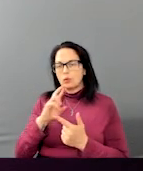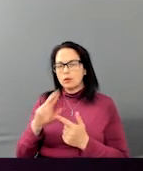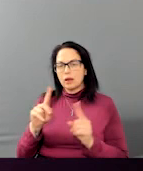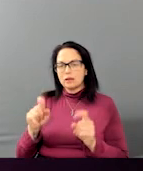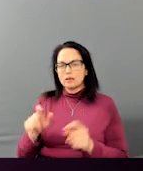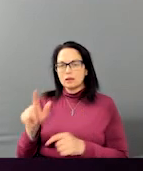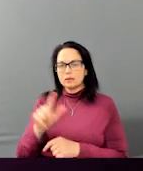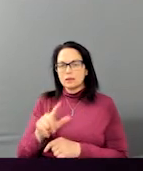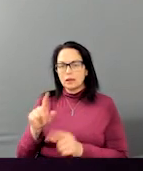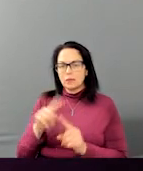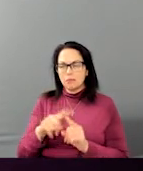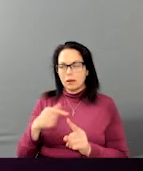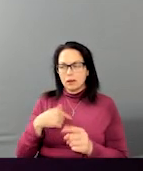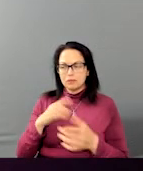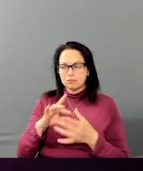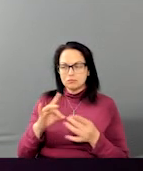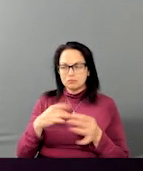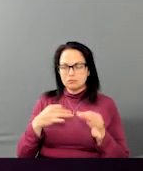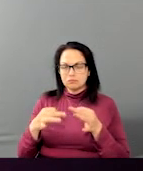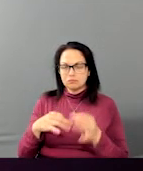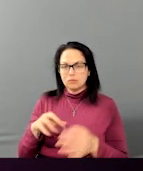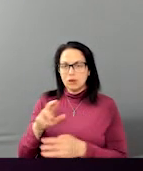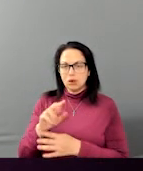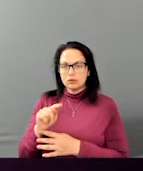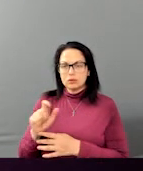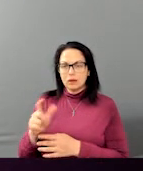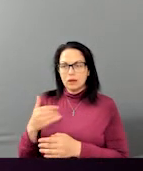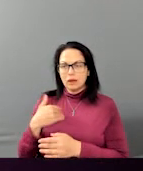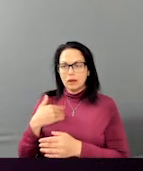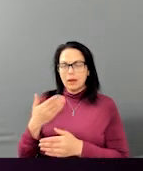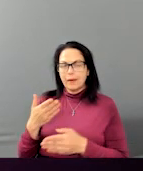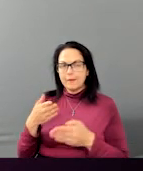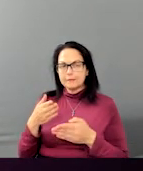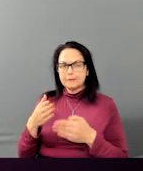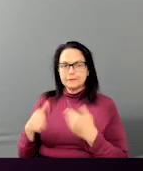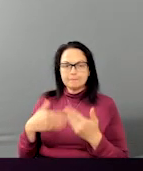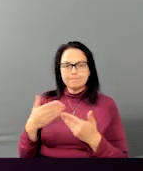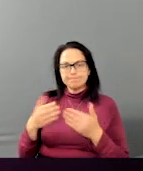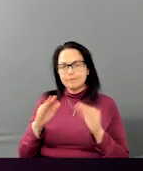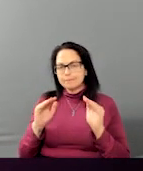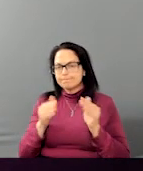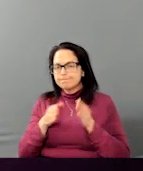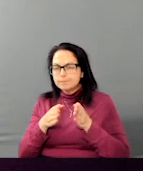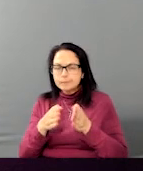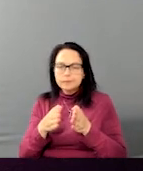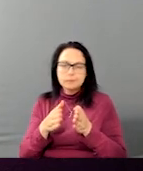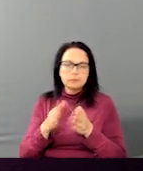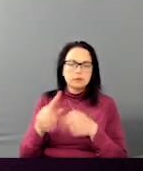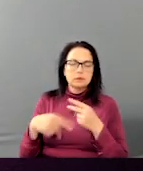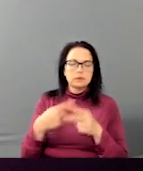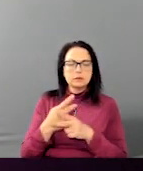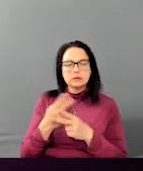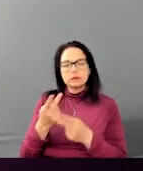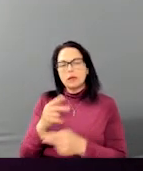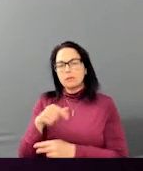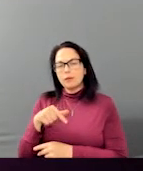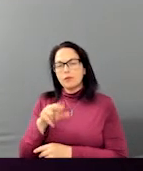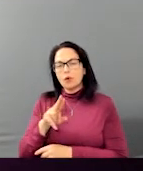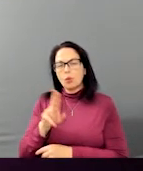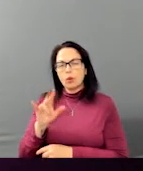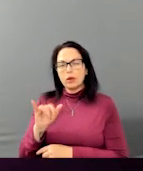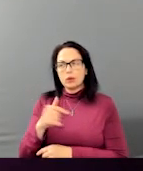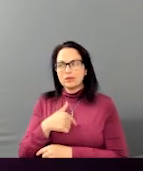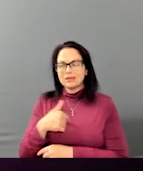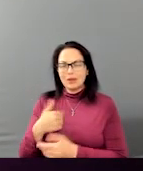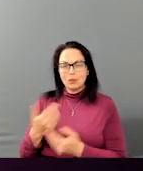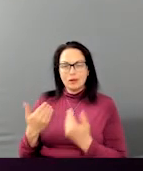but as I've been mentioning, RTL has this more narrow scope of the type of queries that we can have. So there's